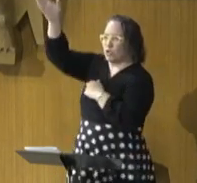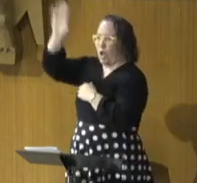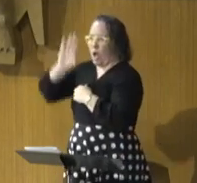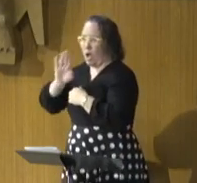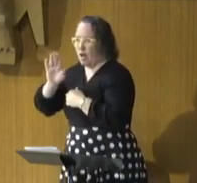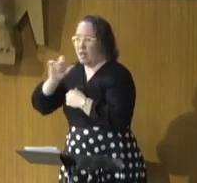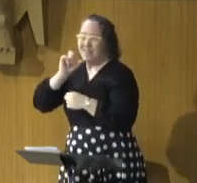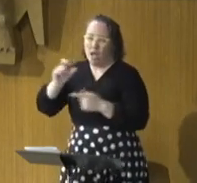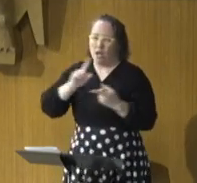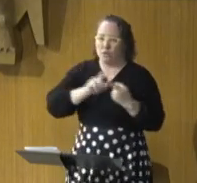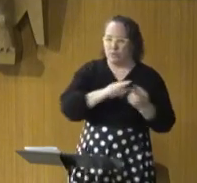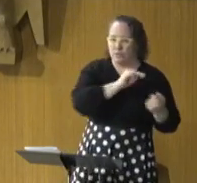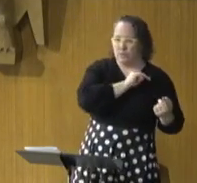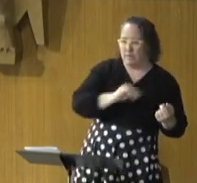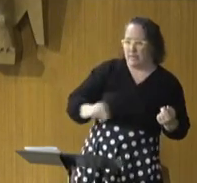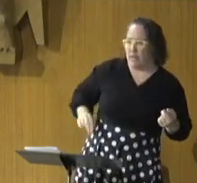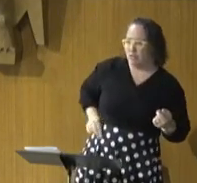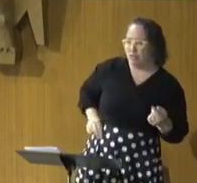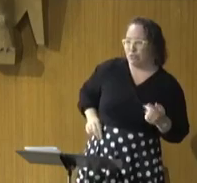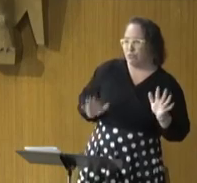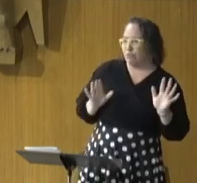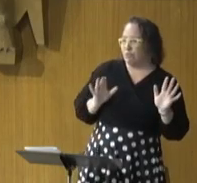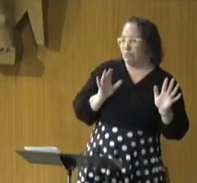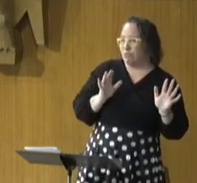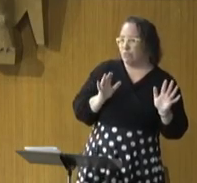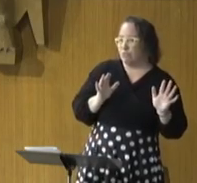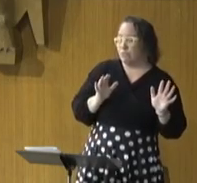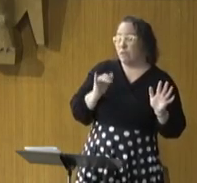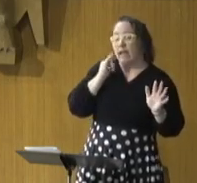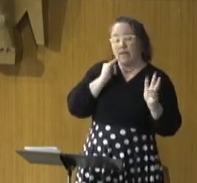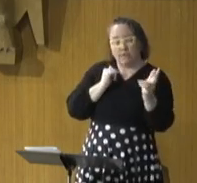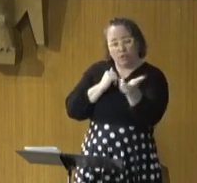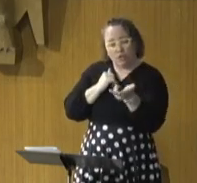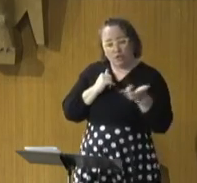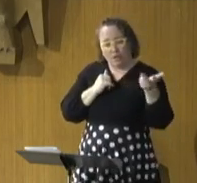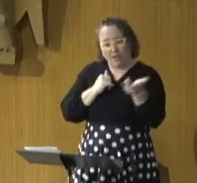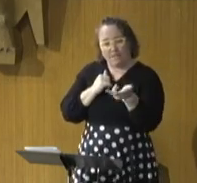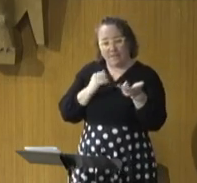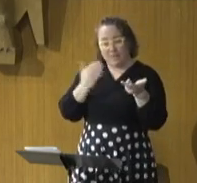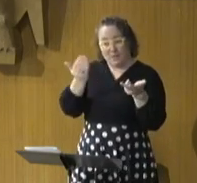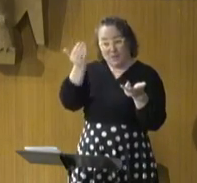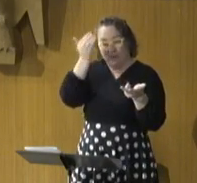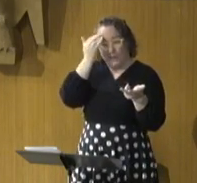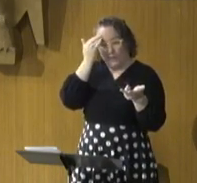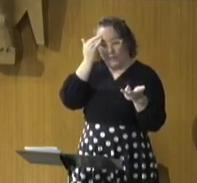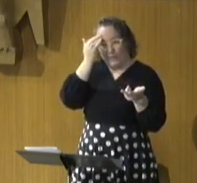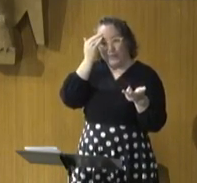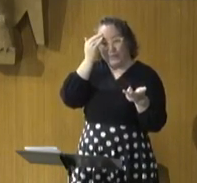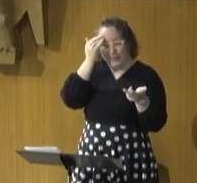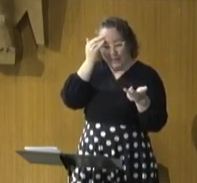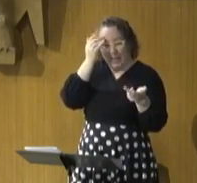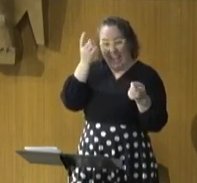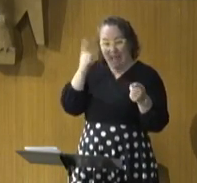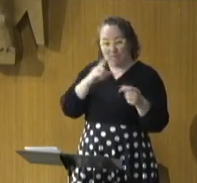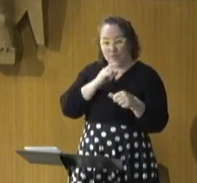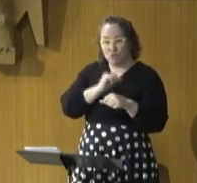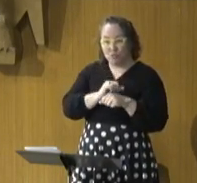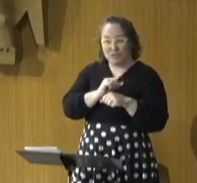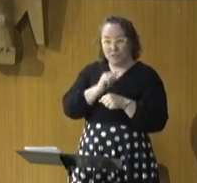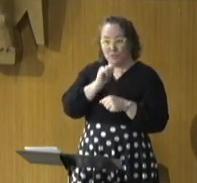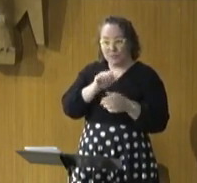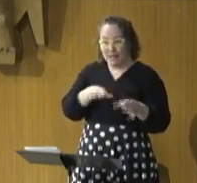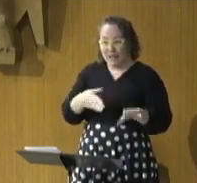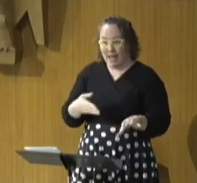to the earthly empire. If those three men had known in advance that they would be spared from death in the furnace,